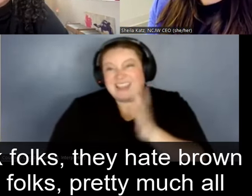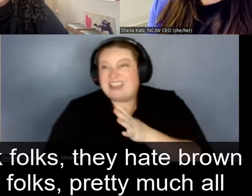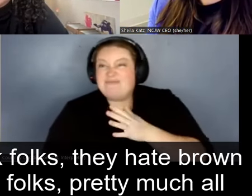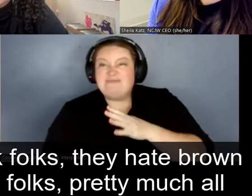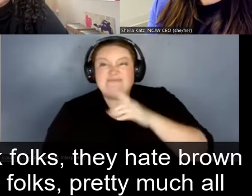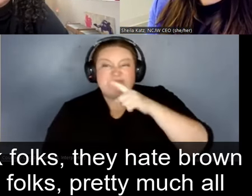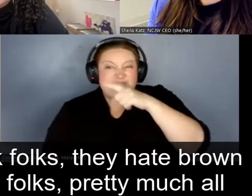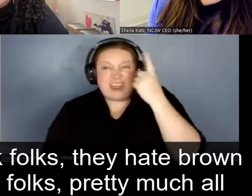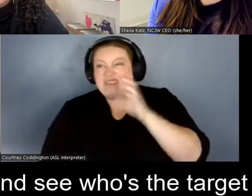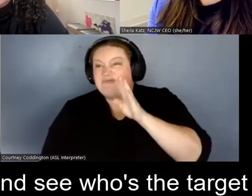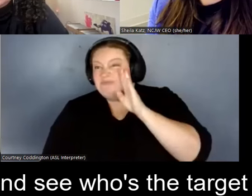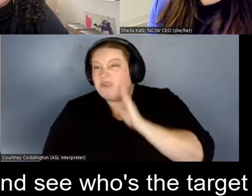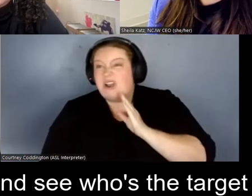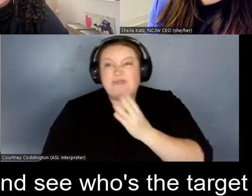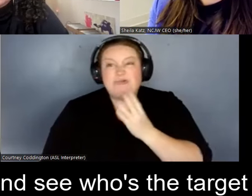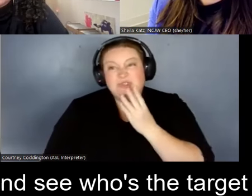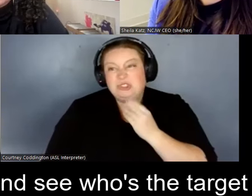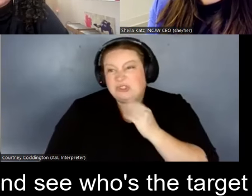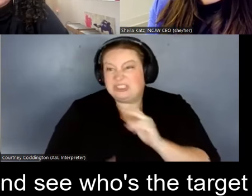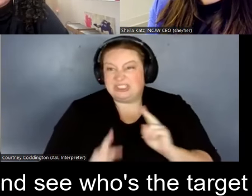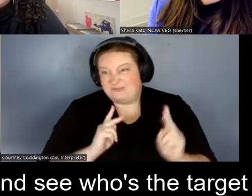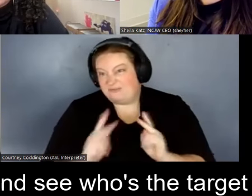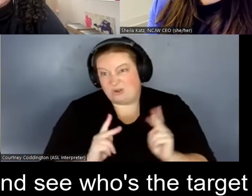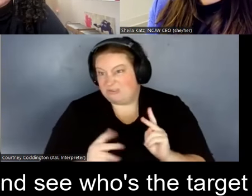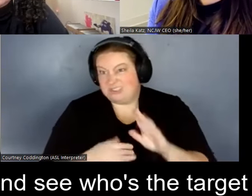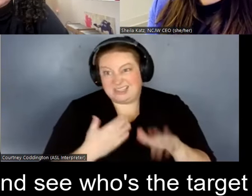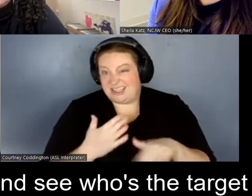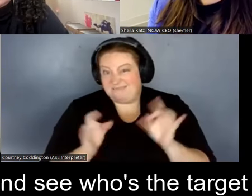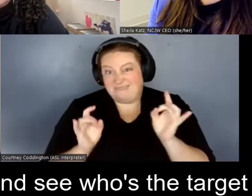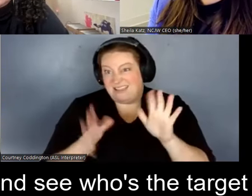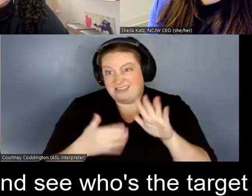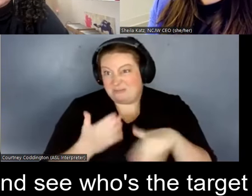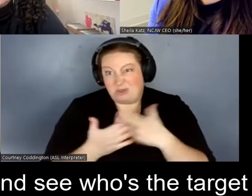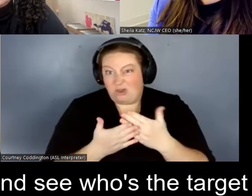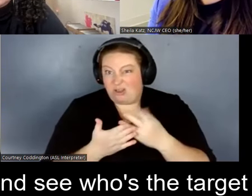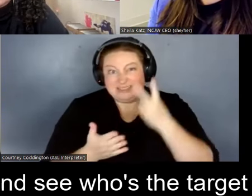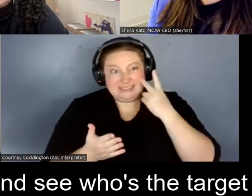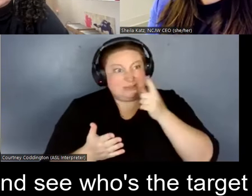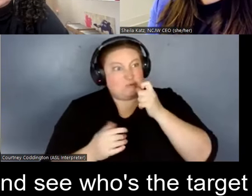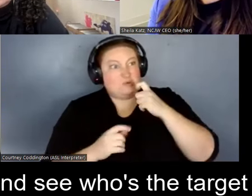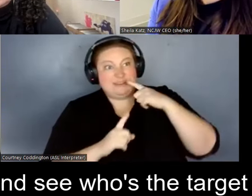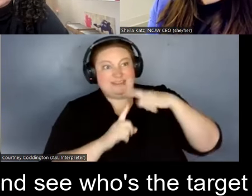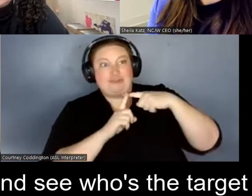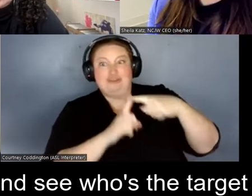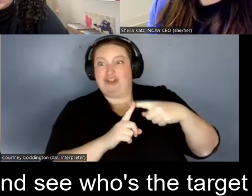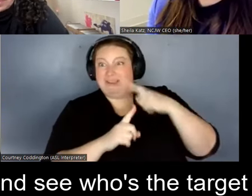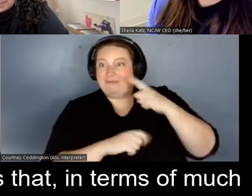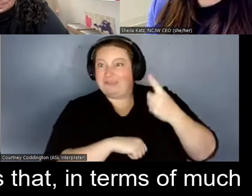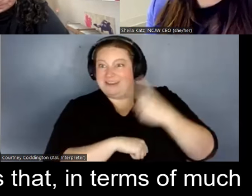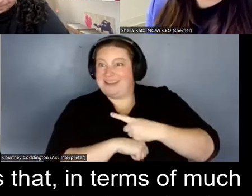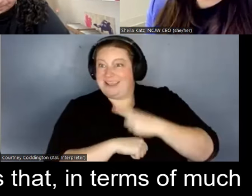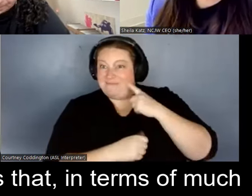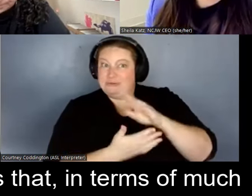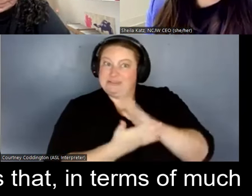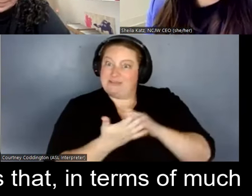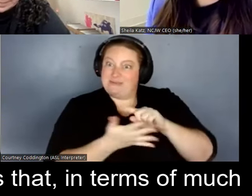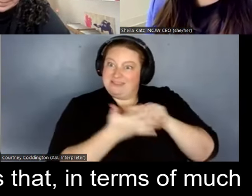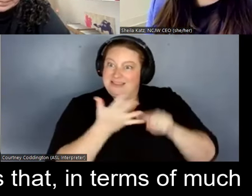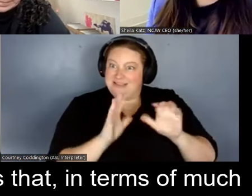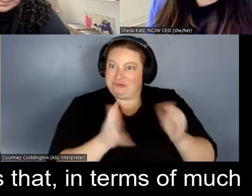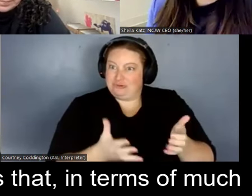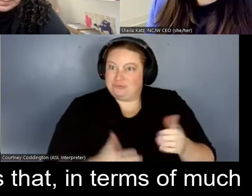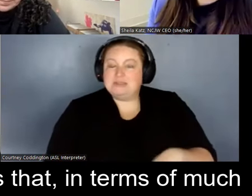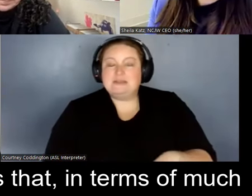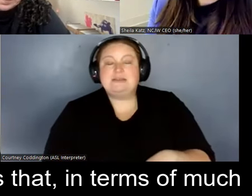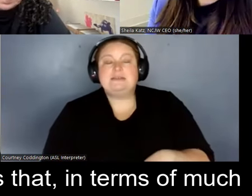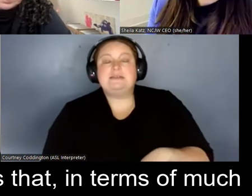folks, pretty much all the same. You kind of flip a coin to see who's the target of the day with some of these groups. But what I would say is